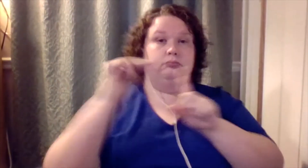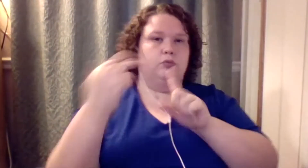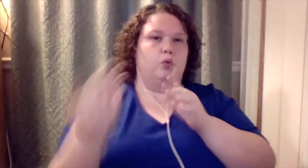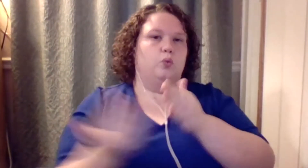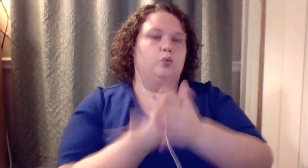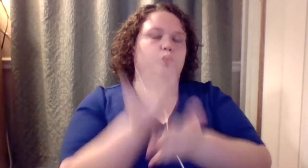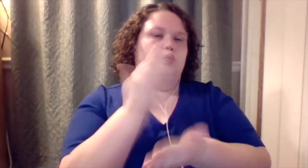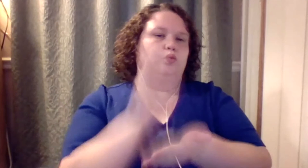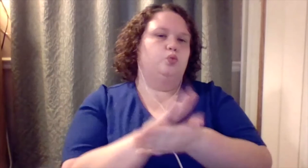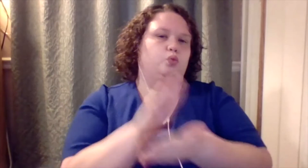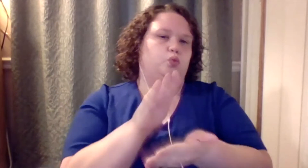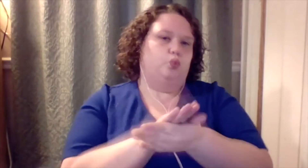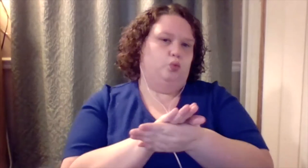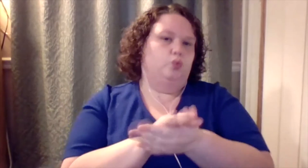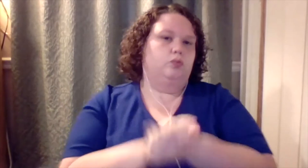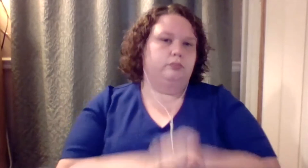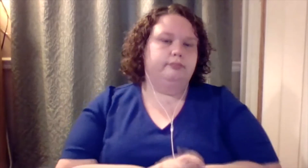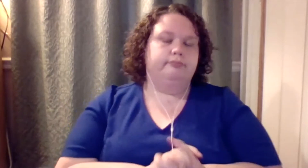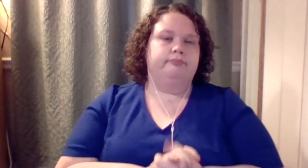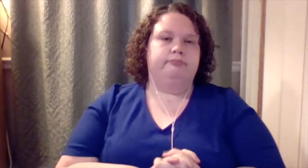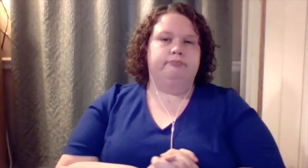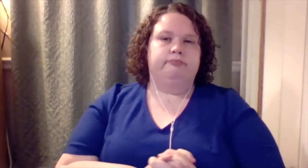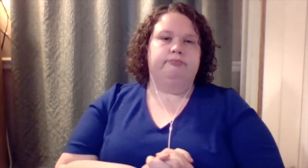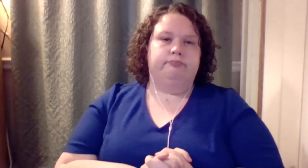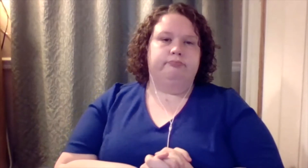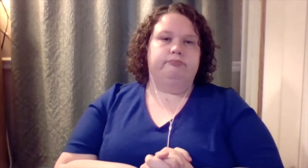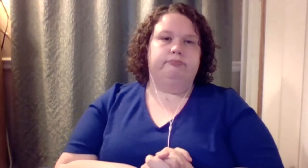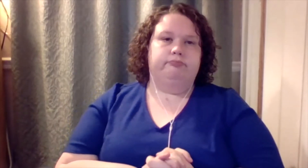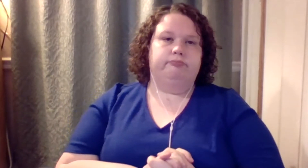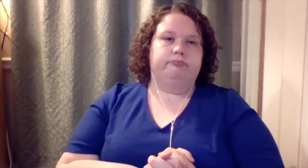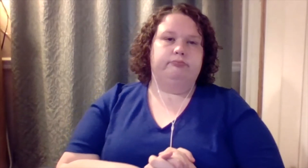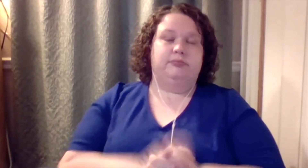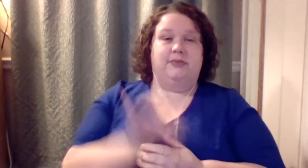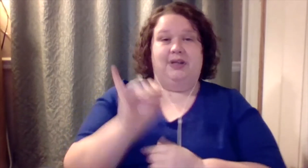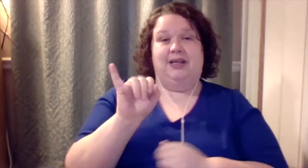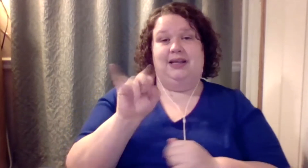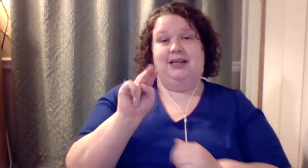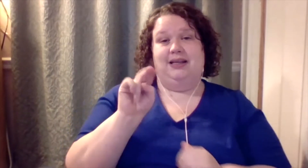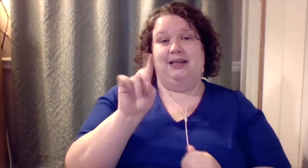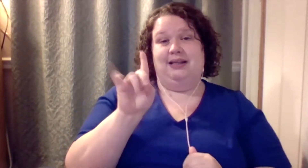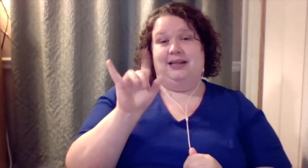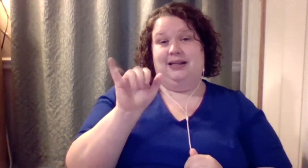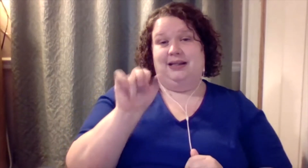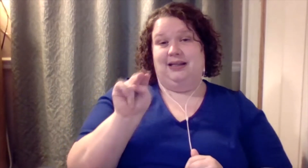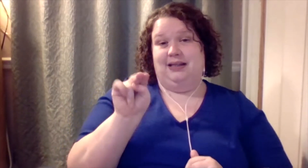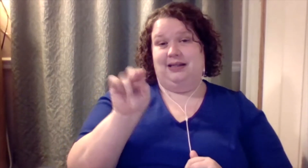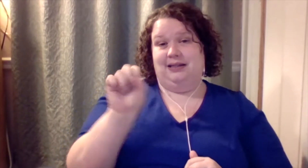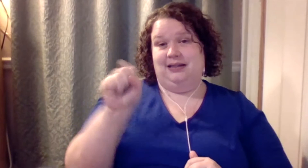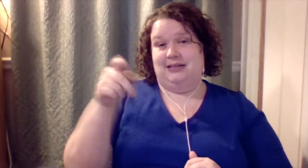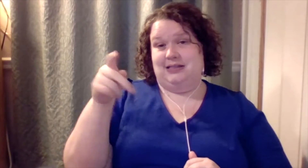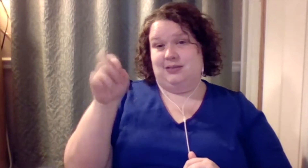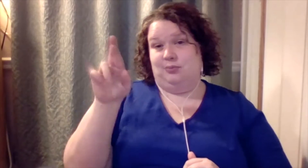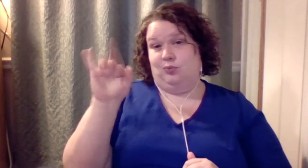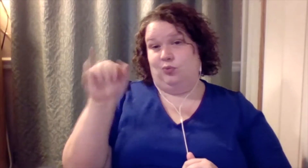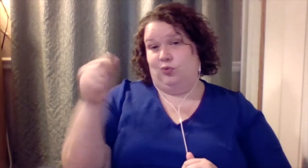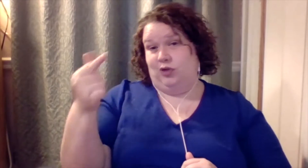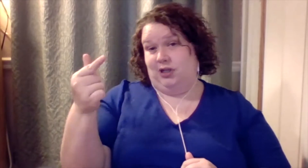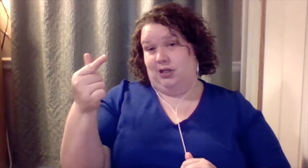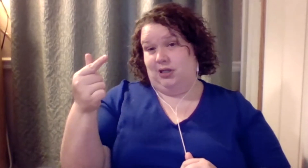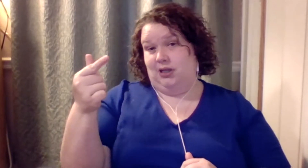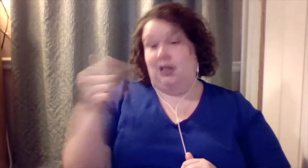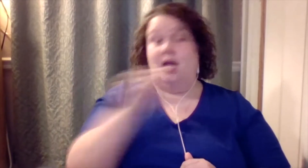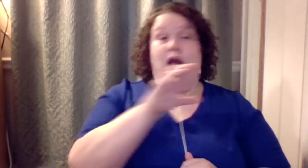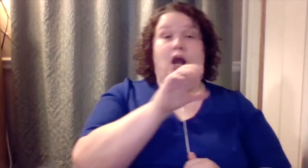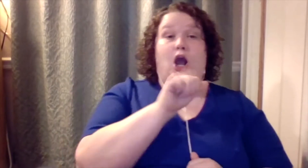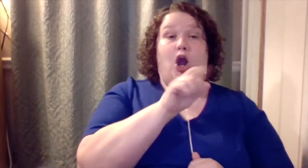of Indian Spring and Carver. I think those students at Indian Spring, if anybody knew anything before that, Brazos Middle